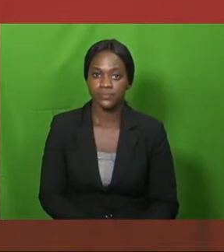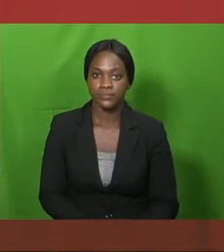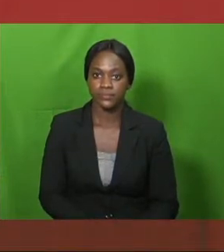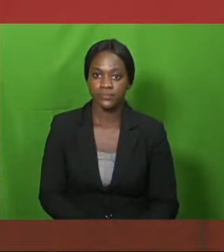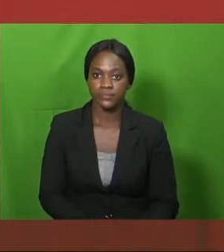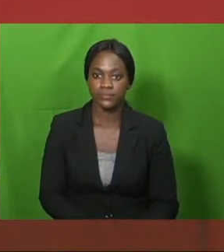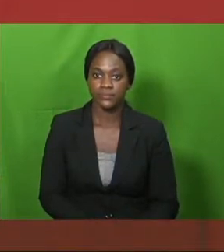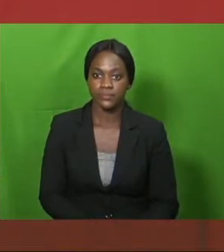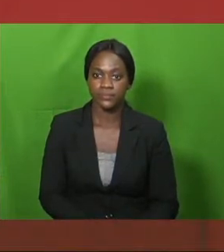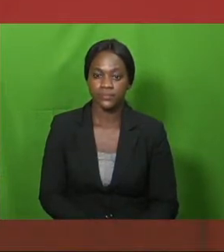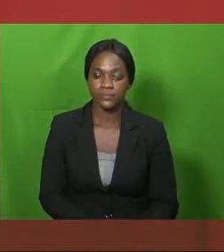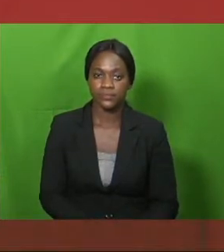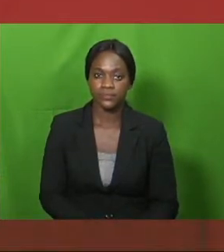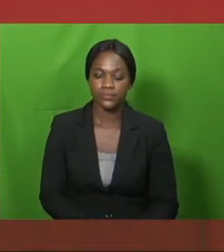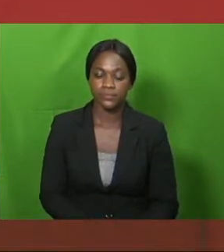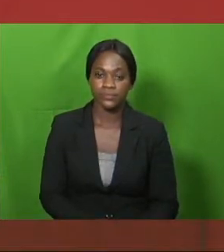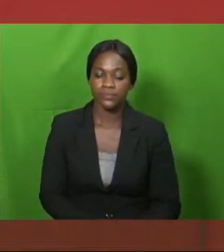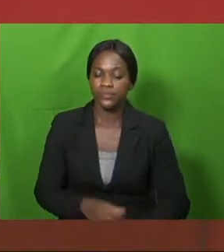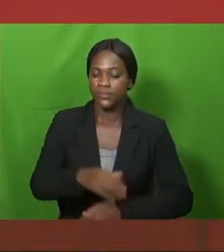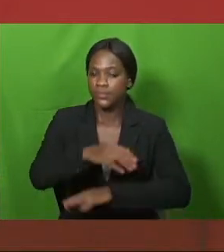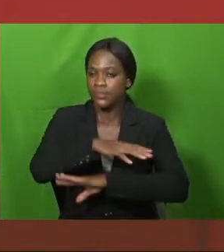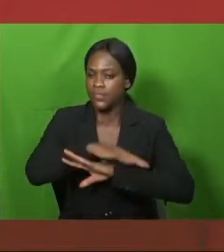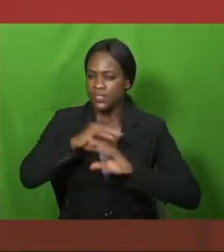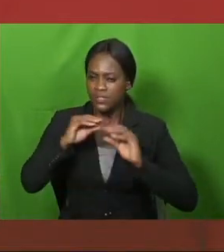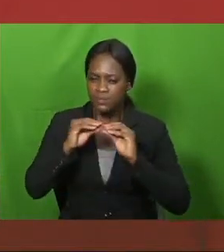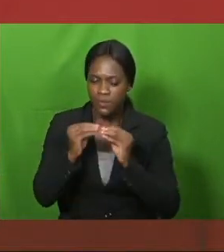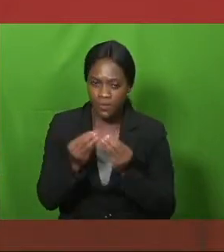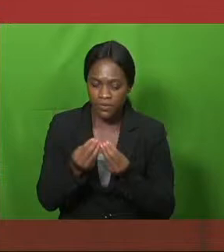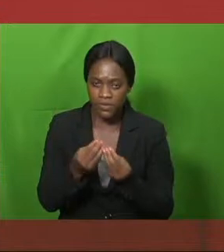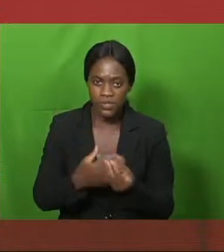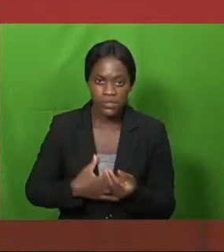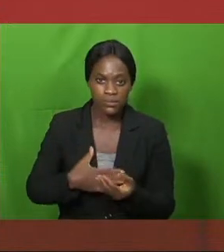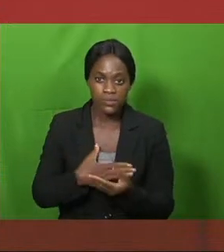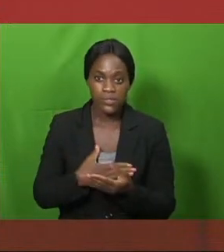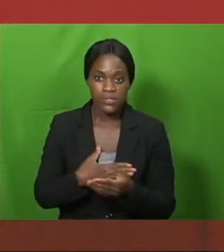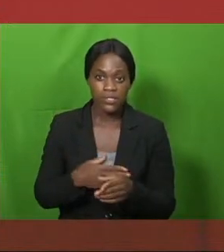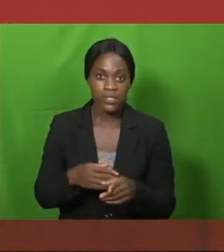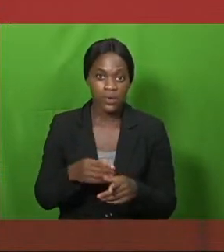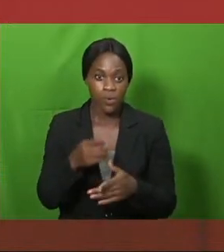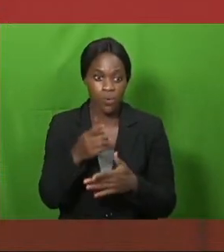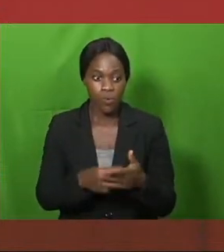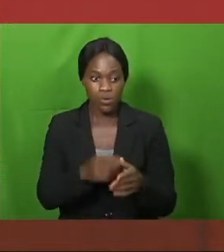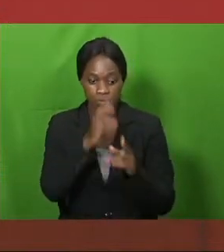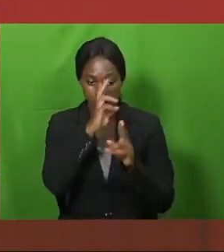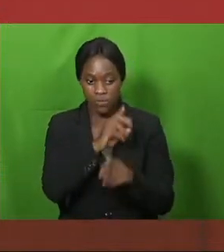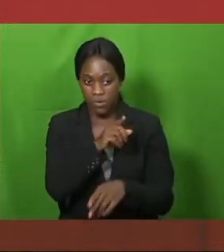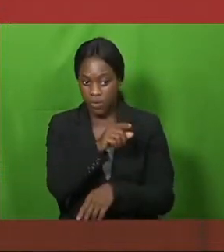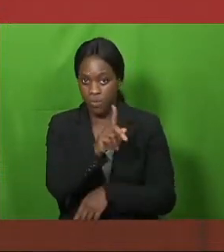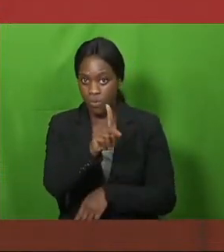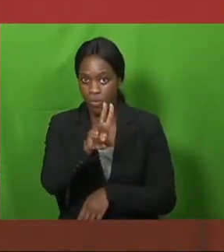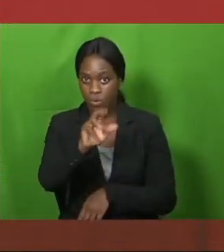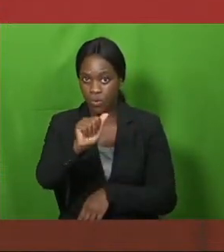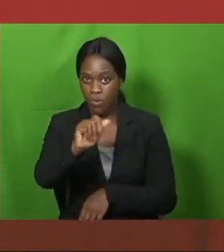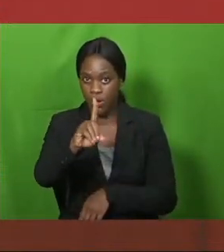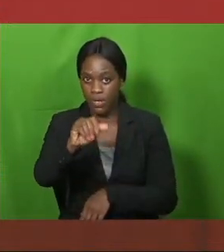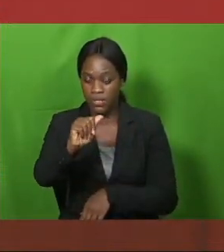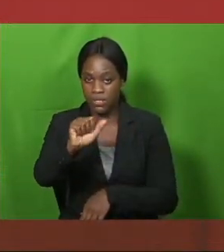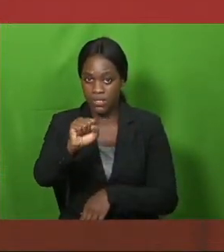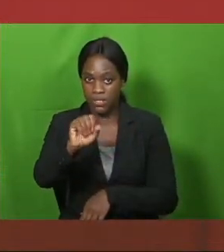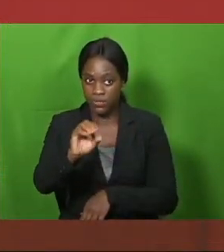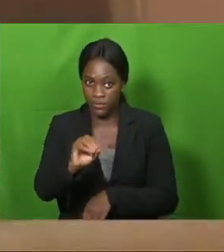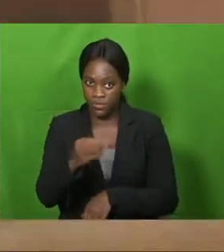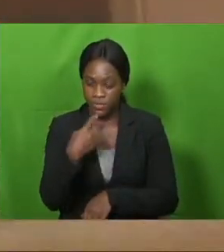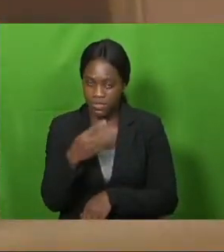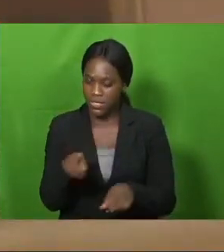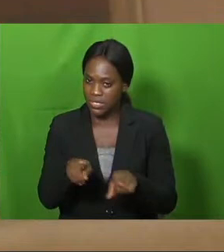So table, take note of Member for Kwadaso's correction that was made in 13. It applies to